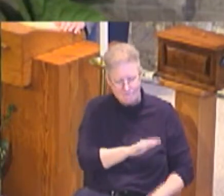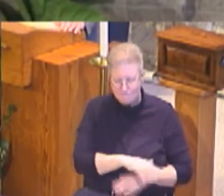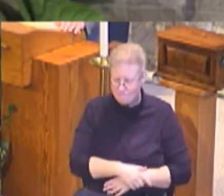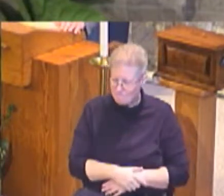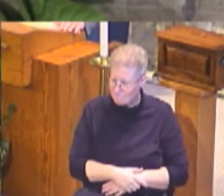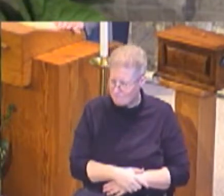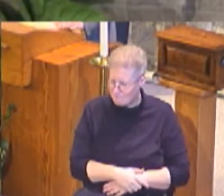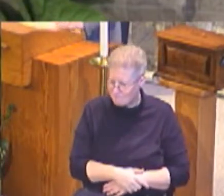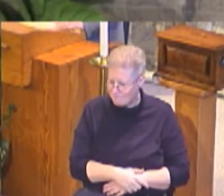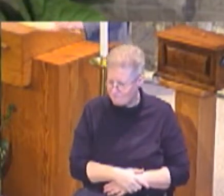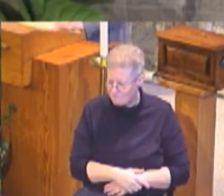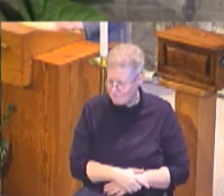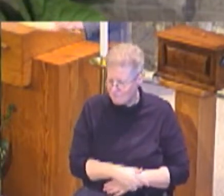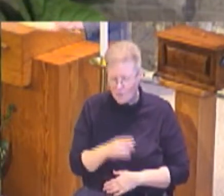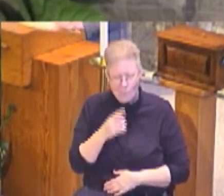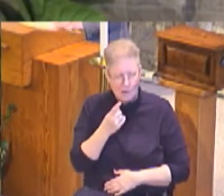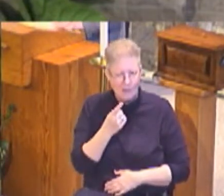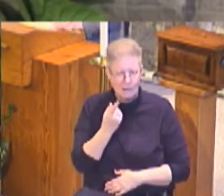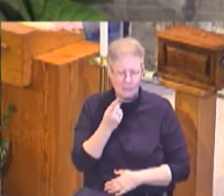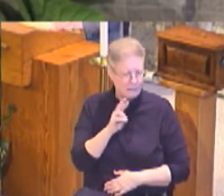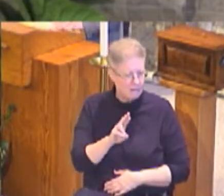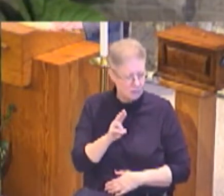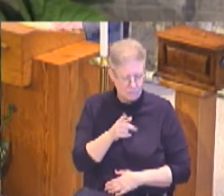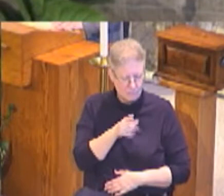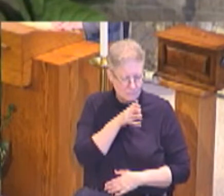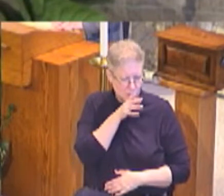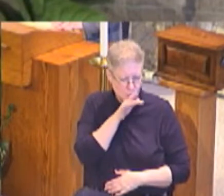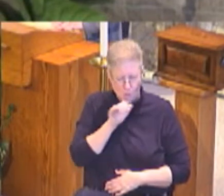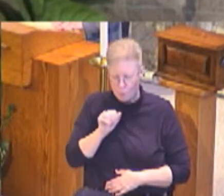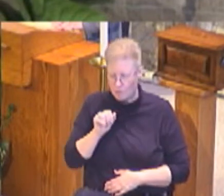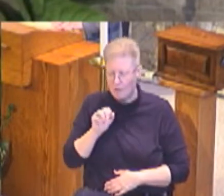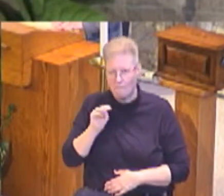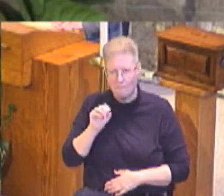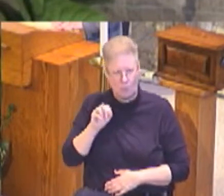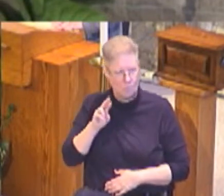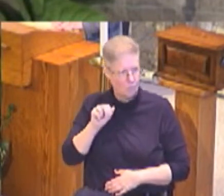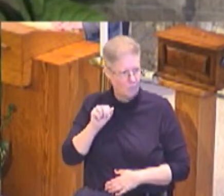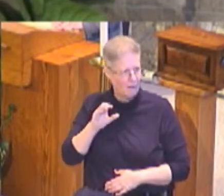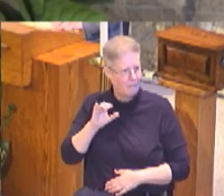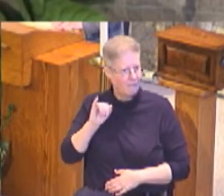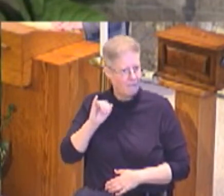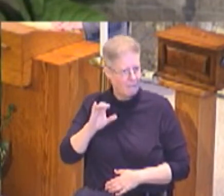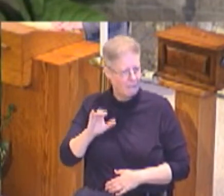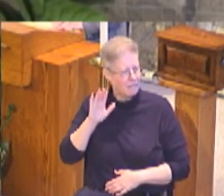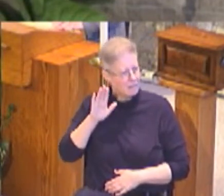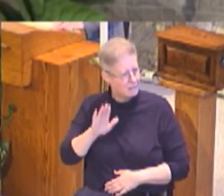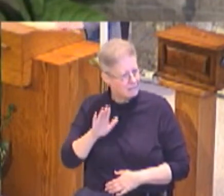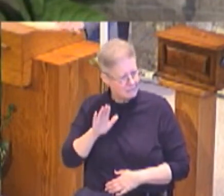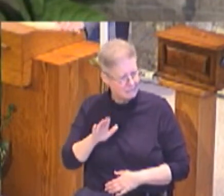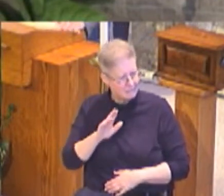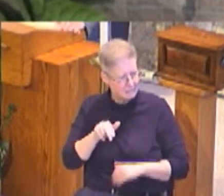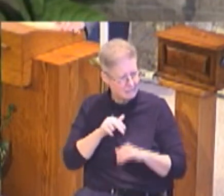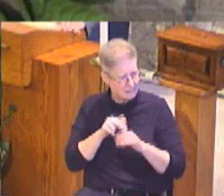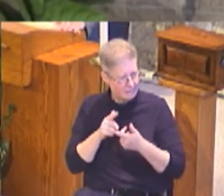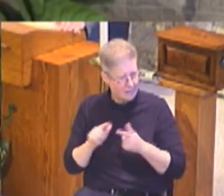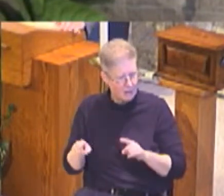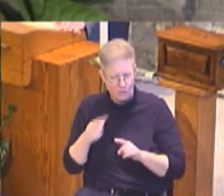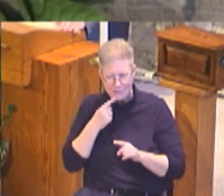up in Kurdistan and spoke Aramaic as his native language, says that's a really